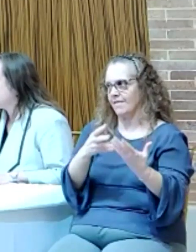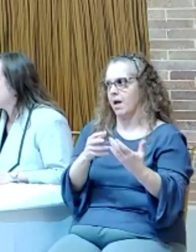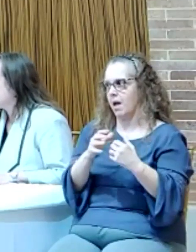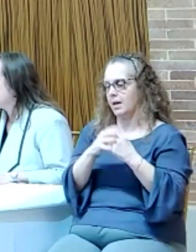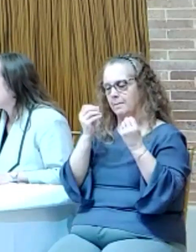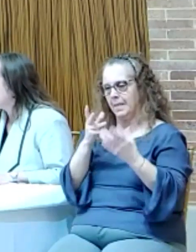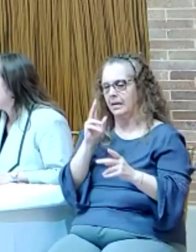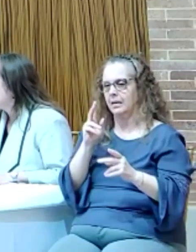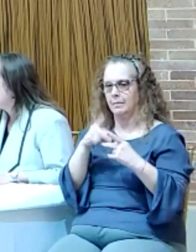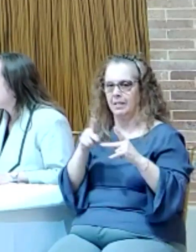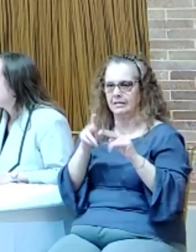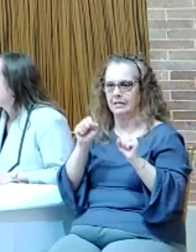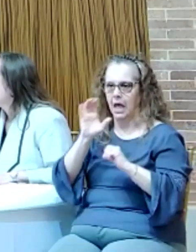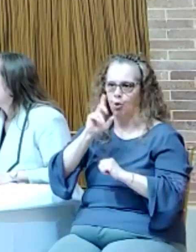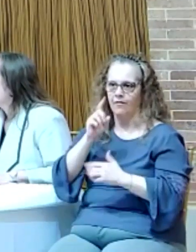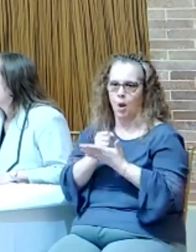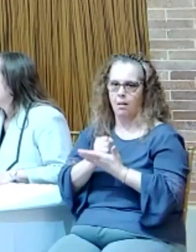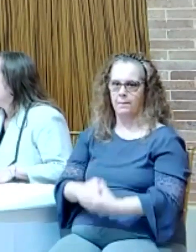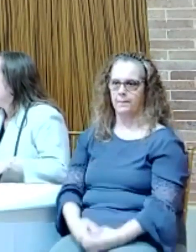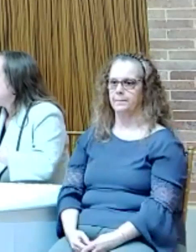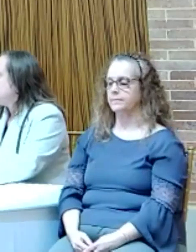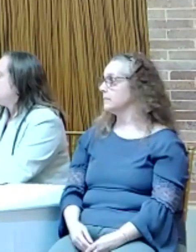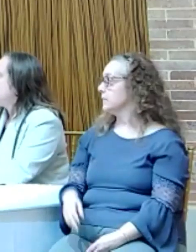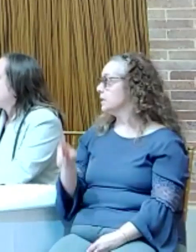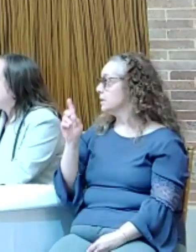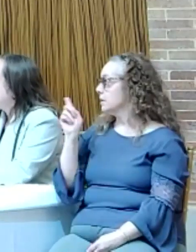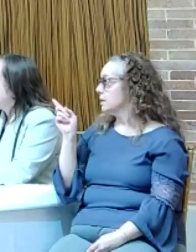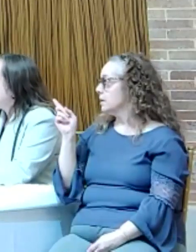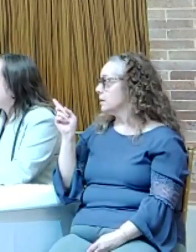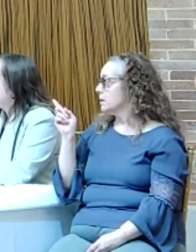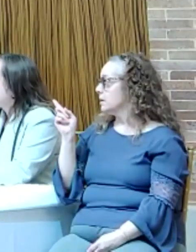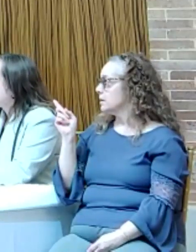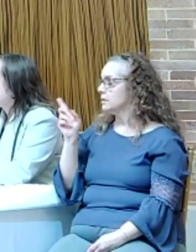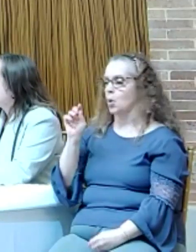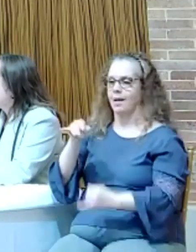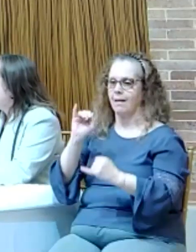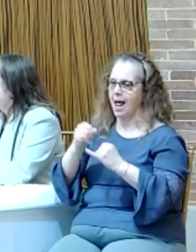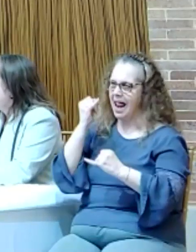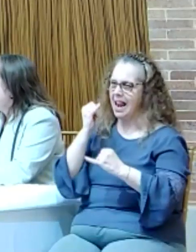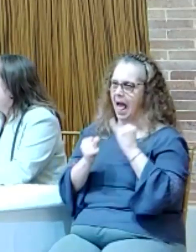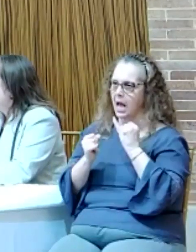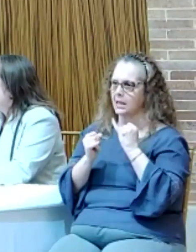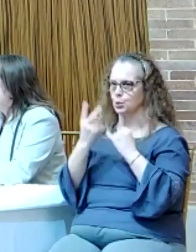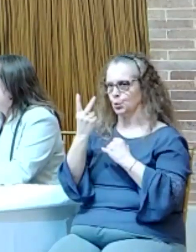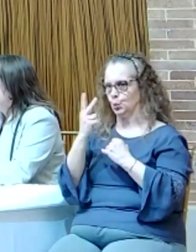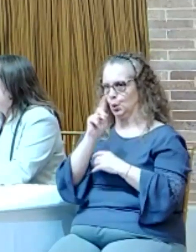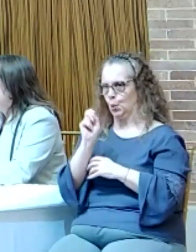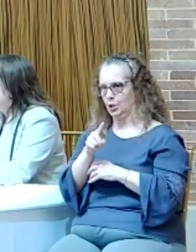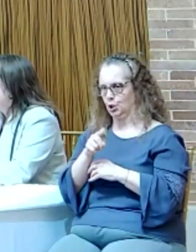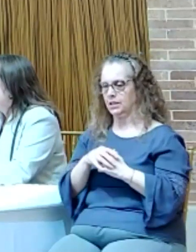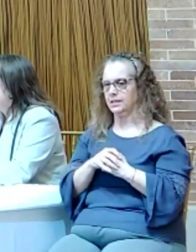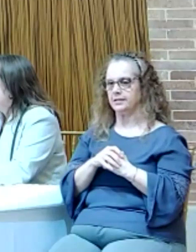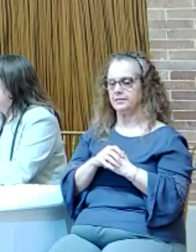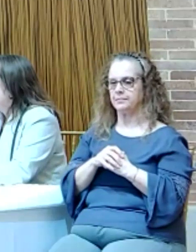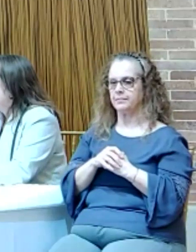lot of places they can look for help great okay this is the last couple of questions and